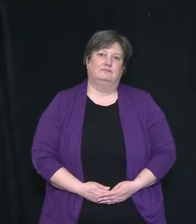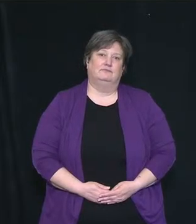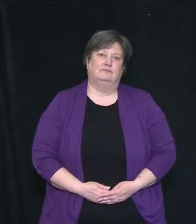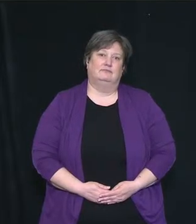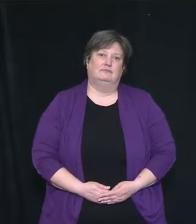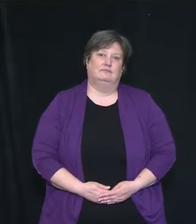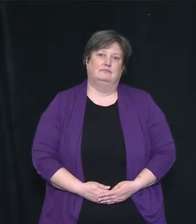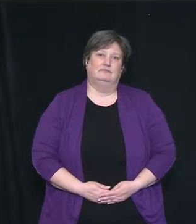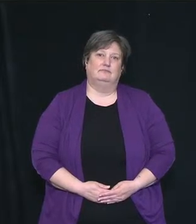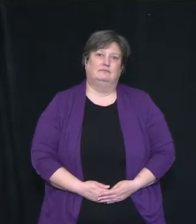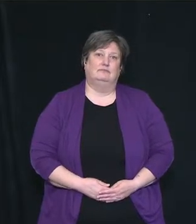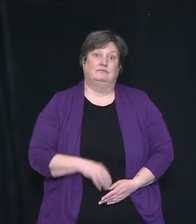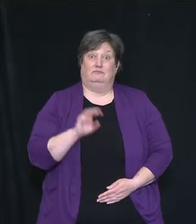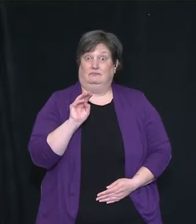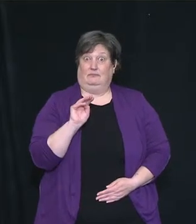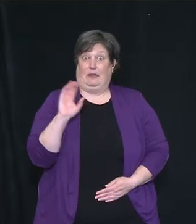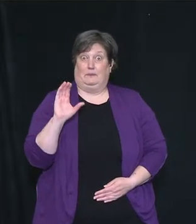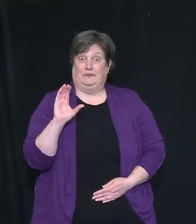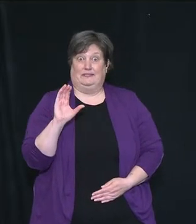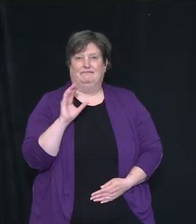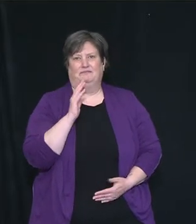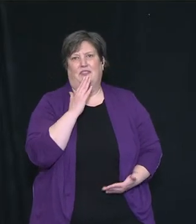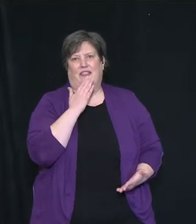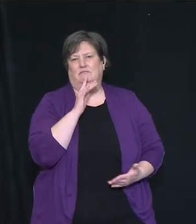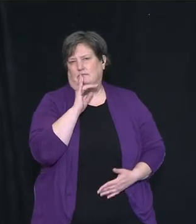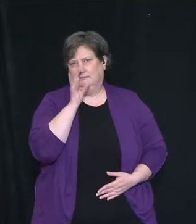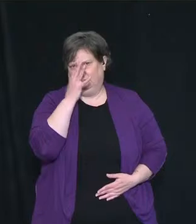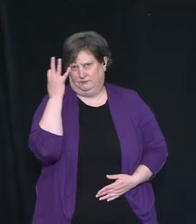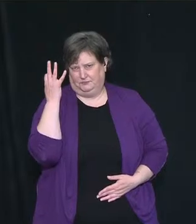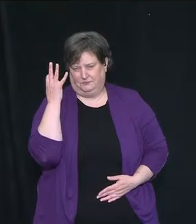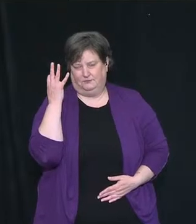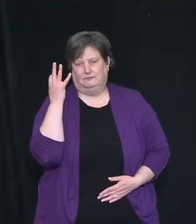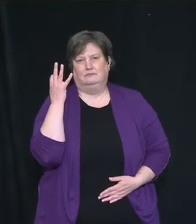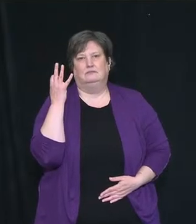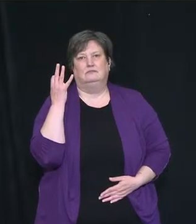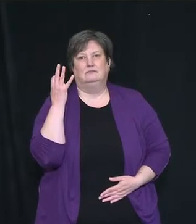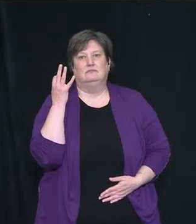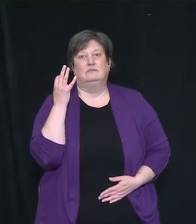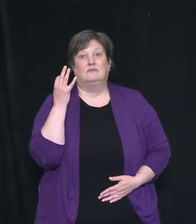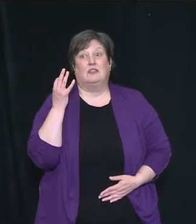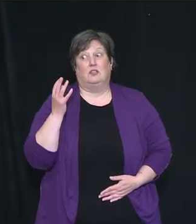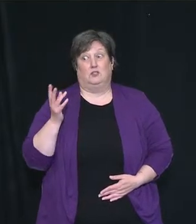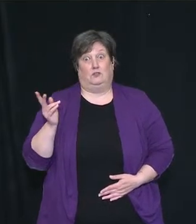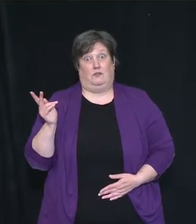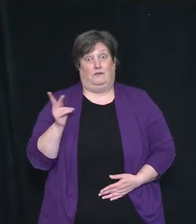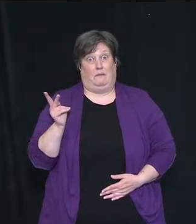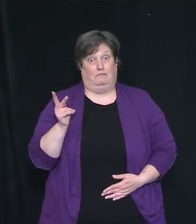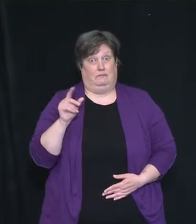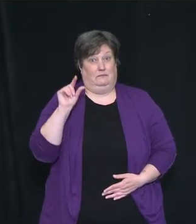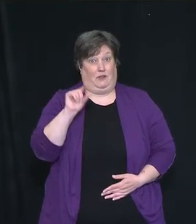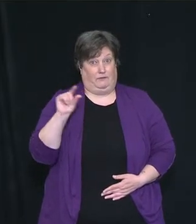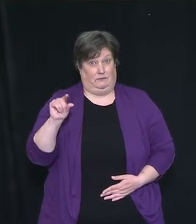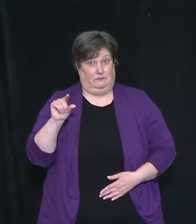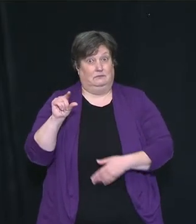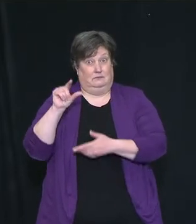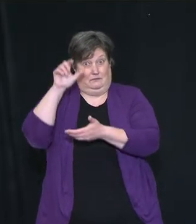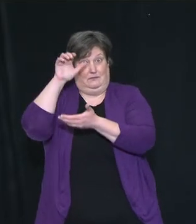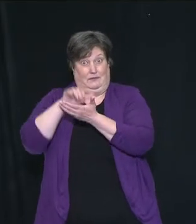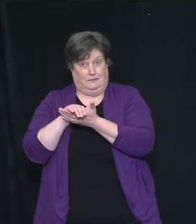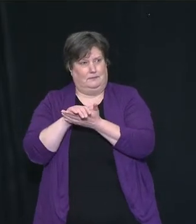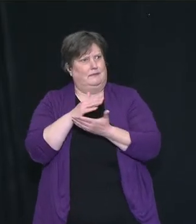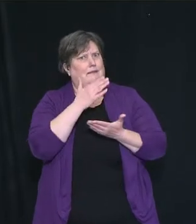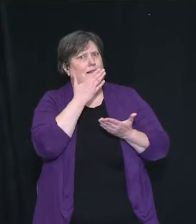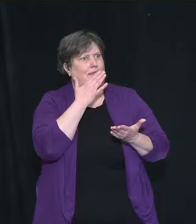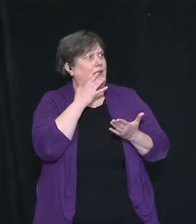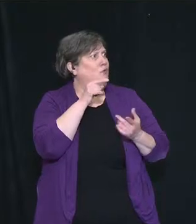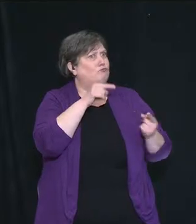Thank you, Your Holiness. Au nom de leurs excellences, On behalf of their excellencies, I would like to thank you all for your presence